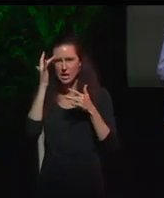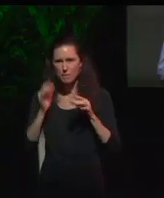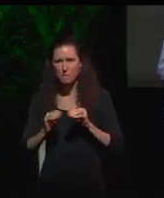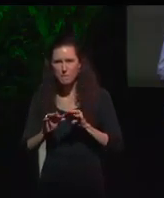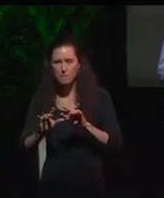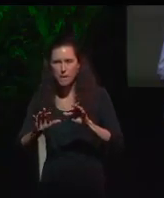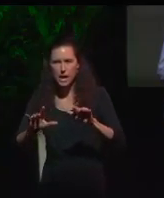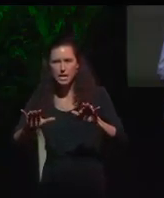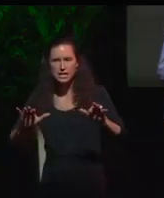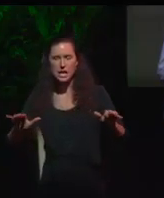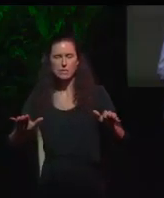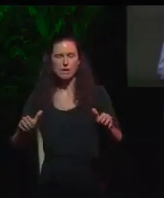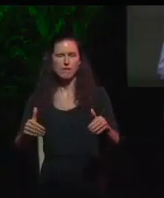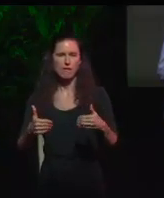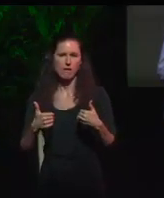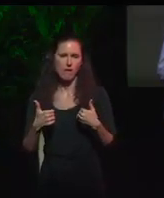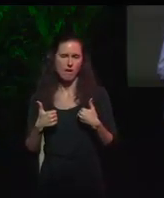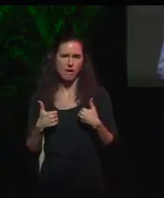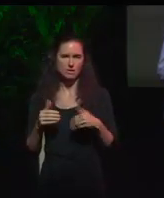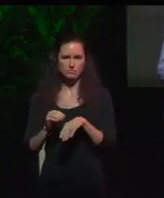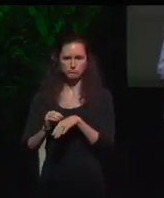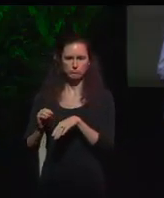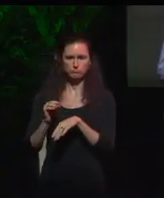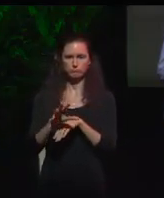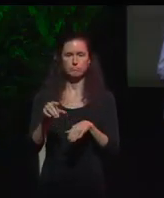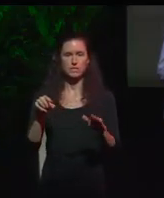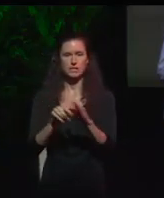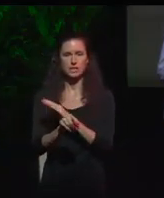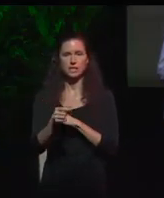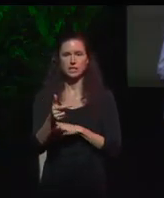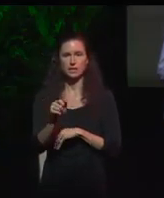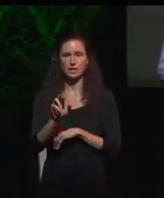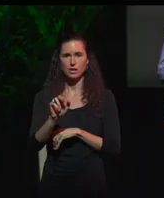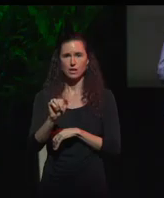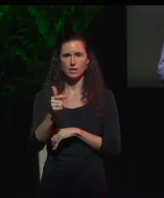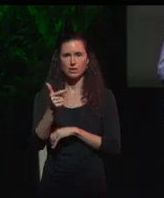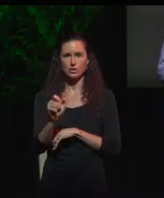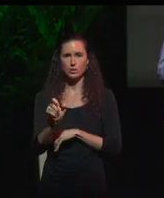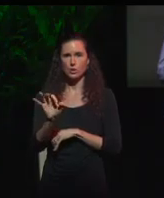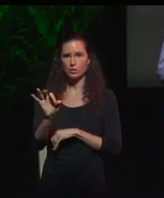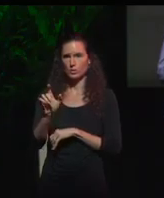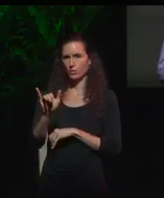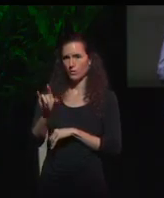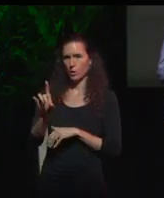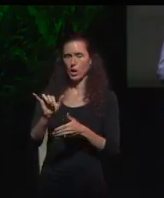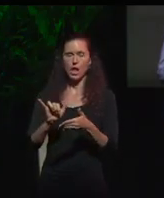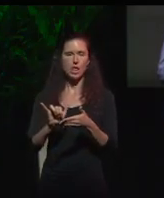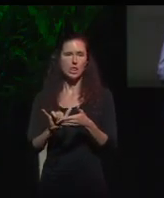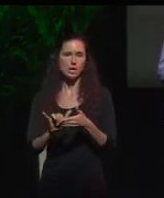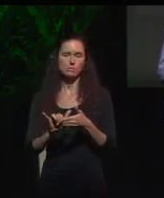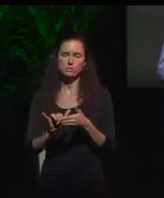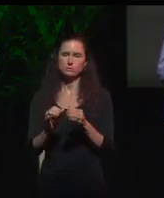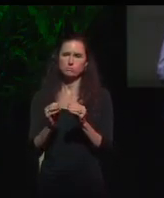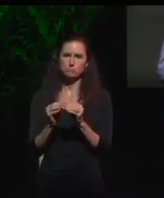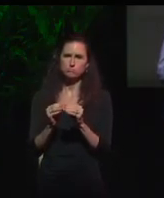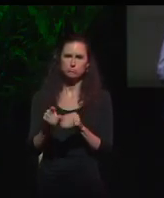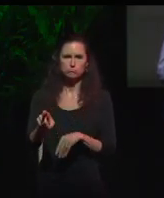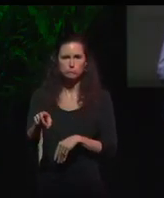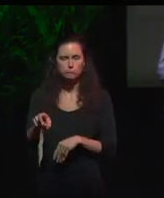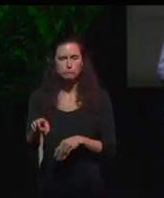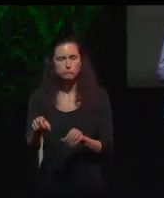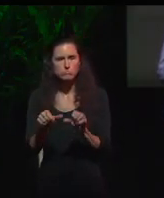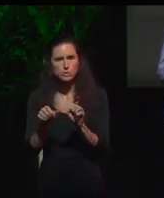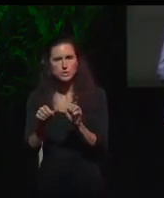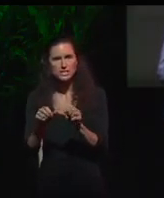sharp relief for us. The killing of George Floyd, which brought a sharper focus and a greater degree of urgency to